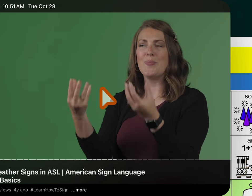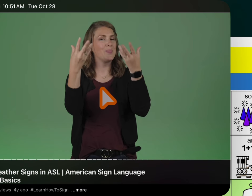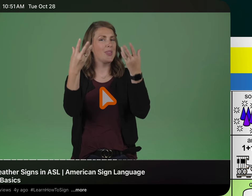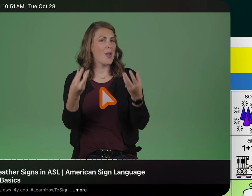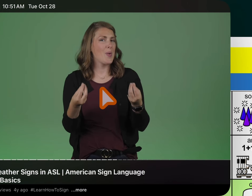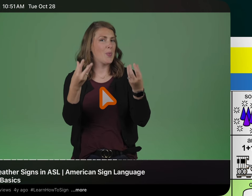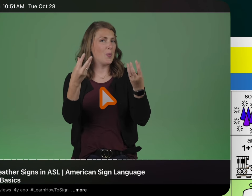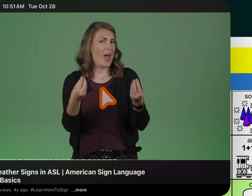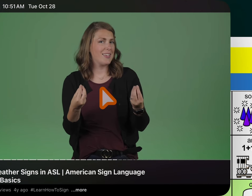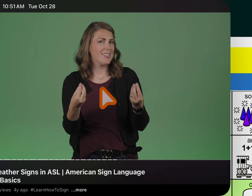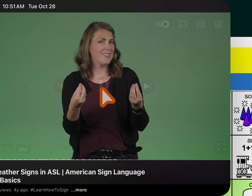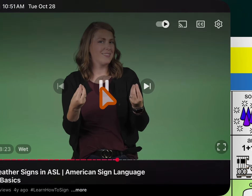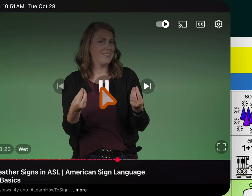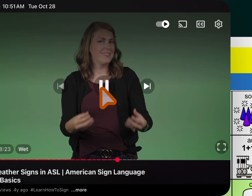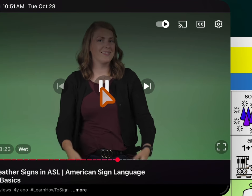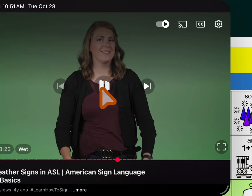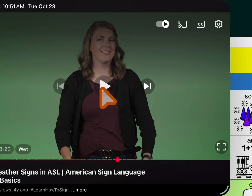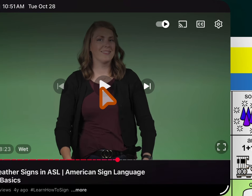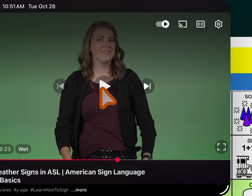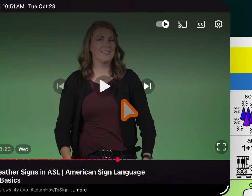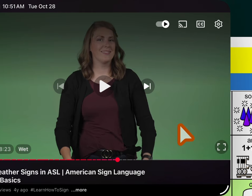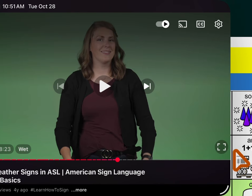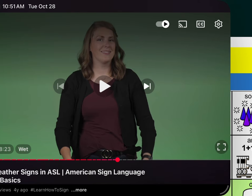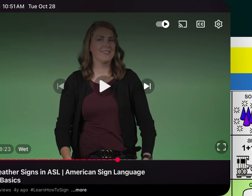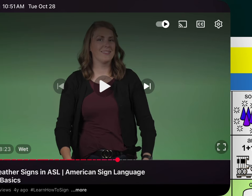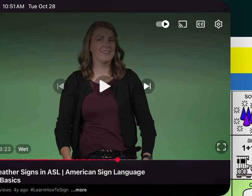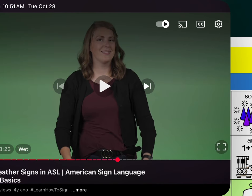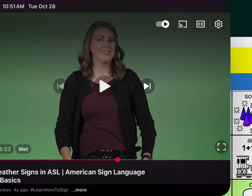upwards. Wet.